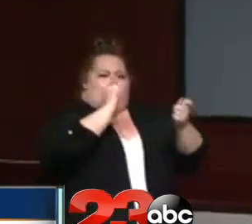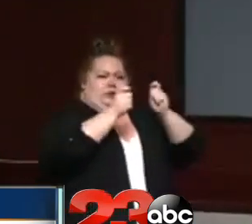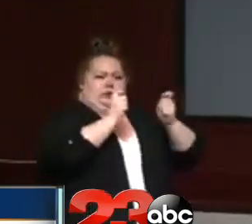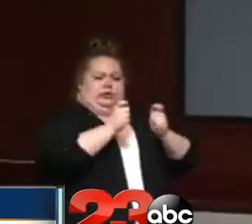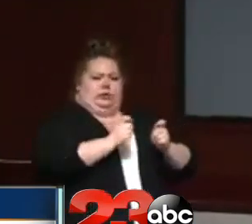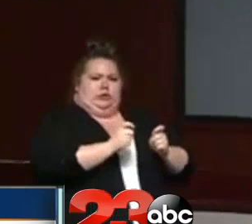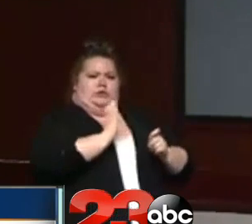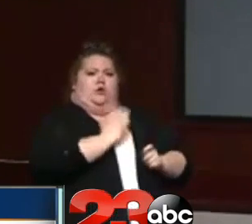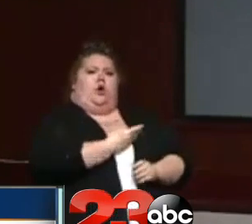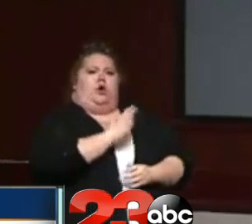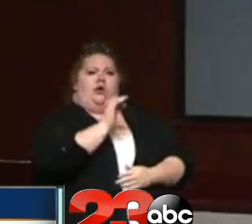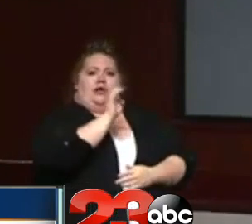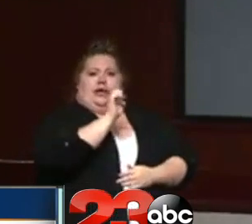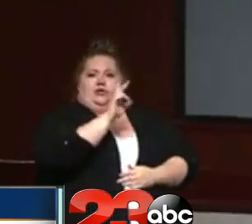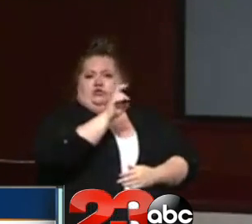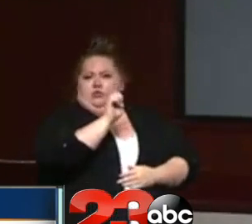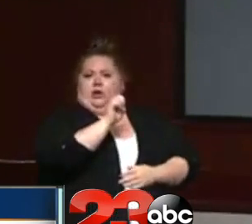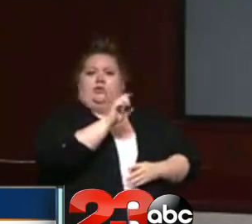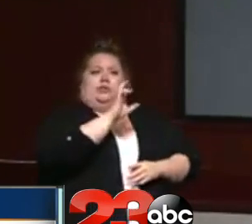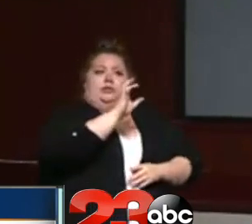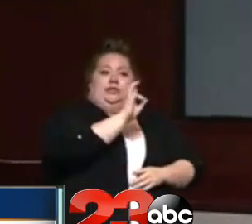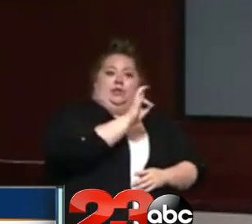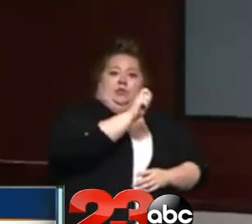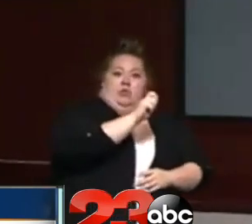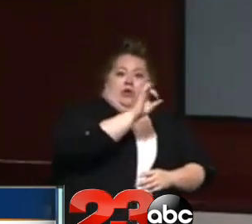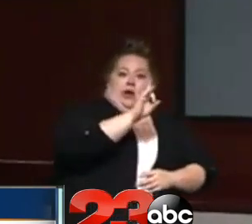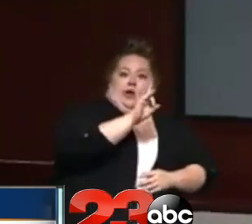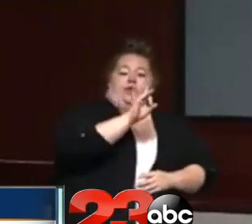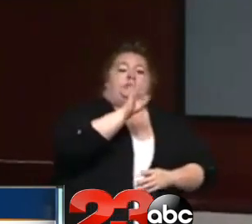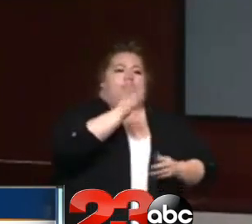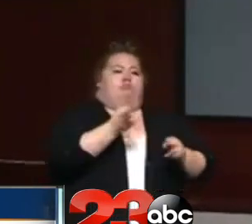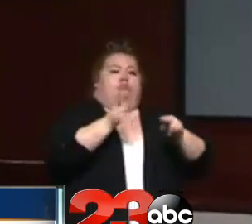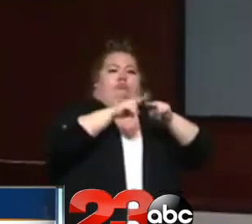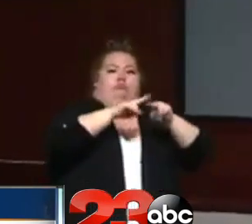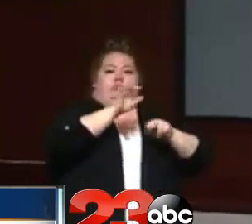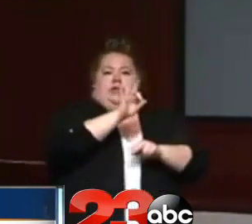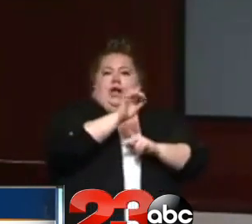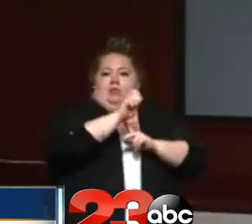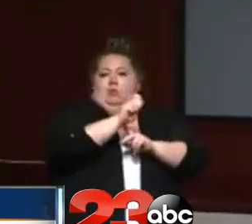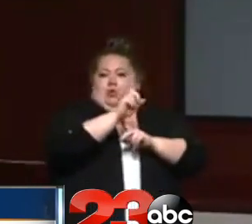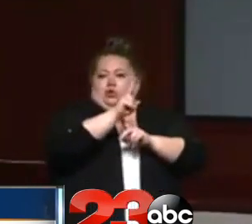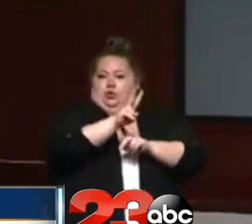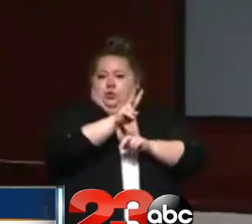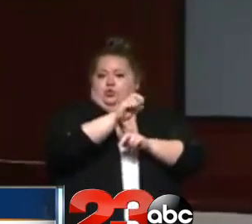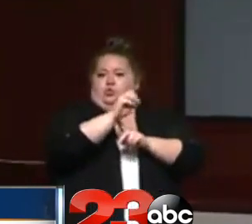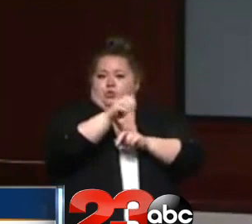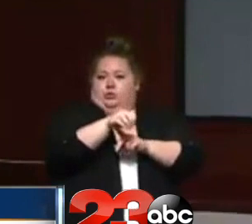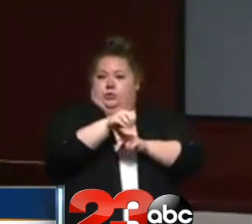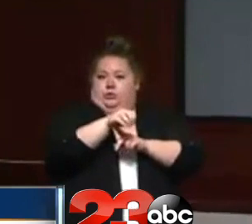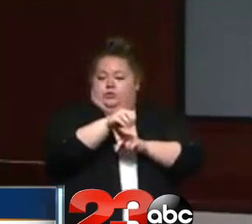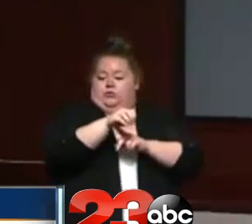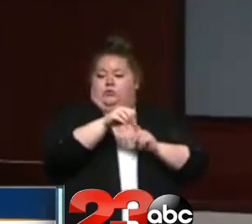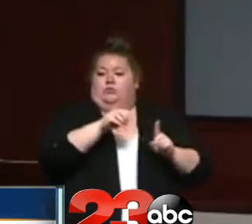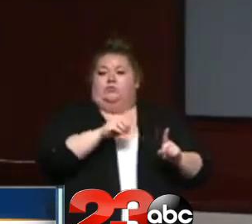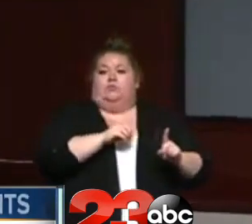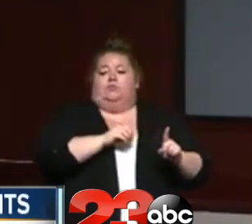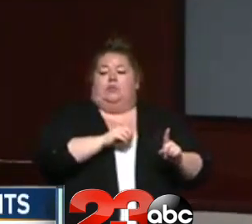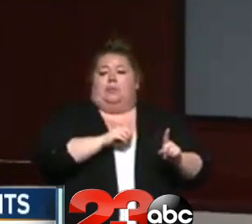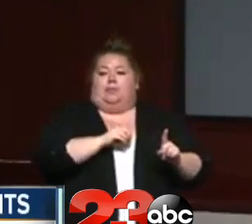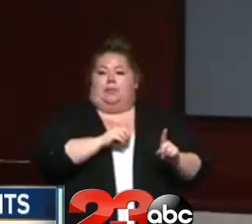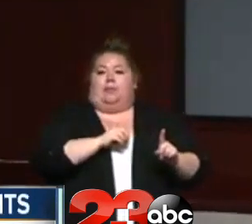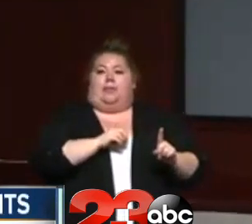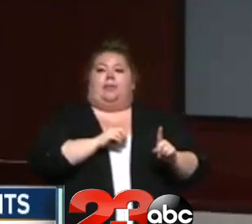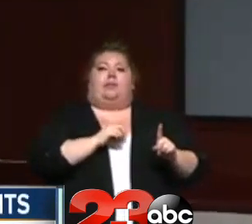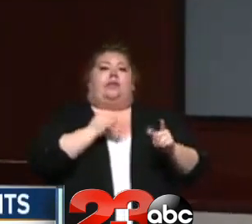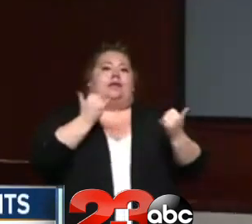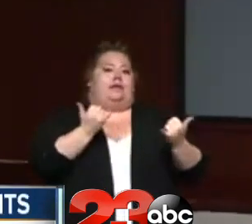from 7.8 to 9.2, which puts us further from meeting that next tier.